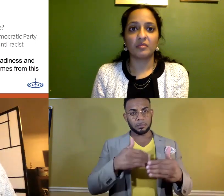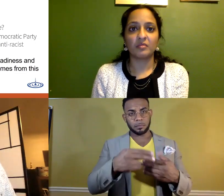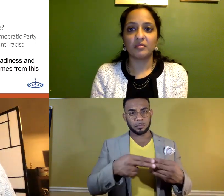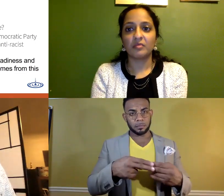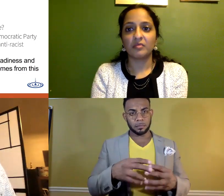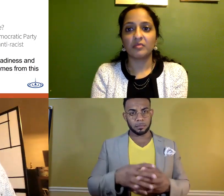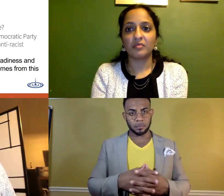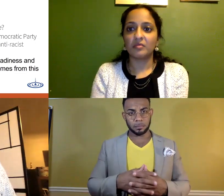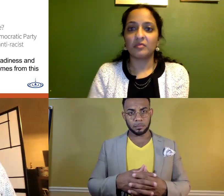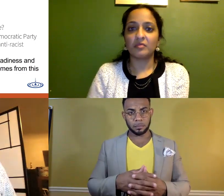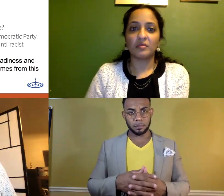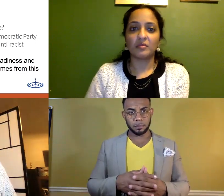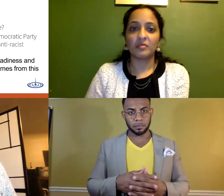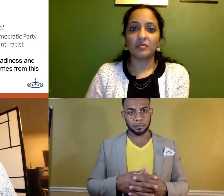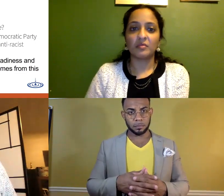slide.